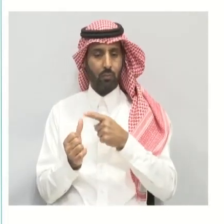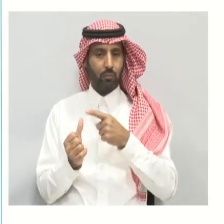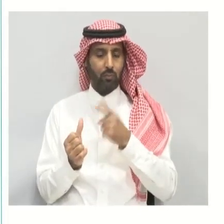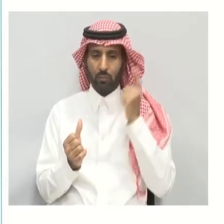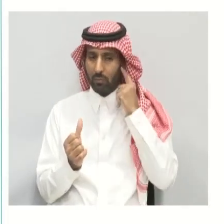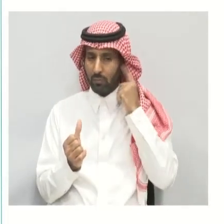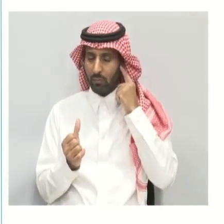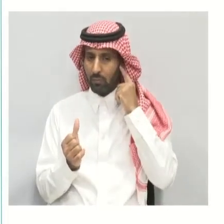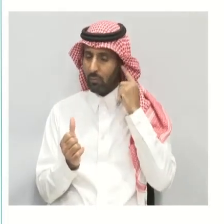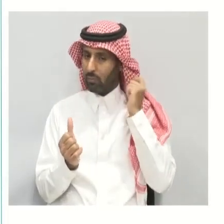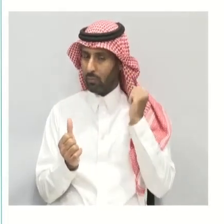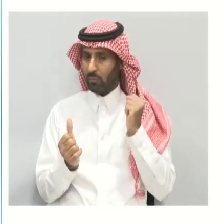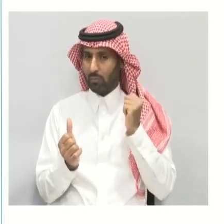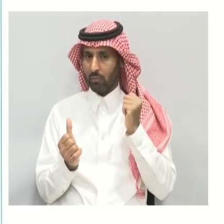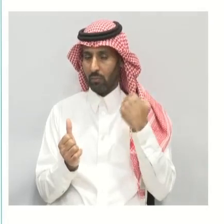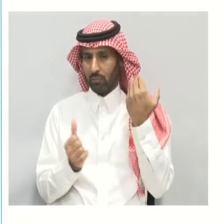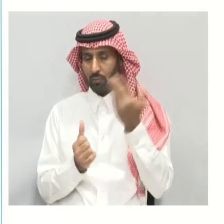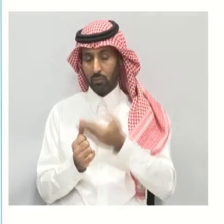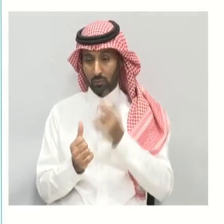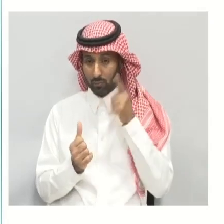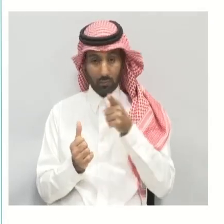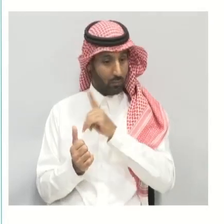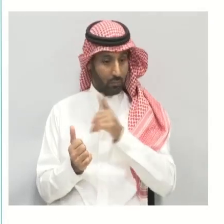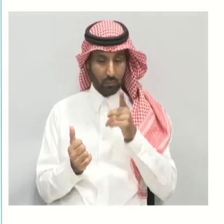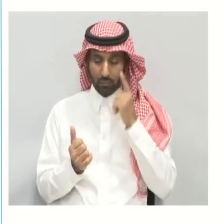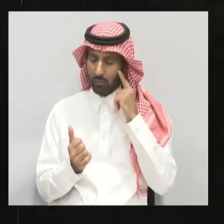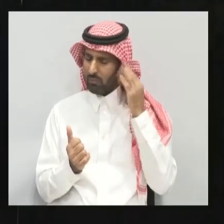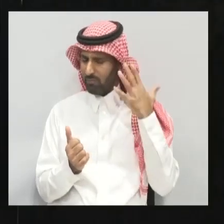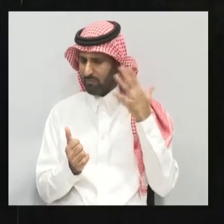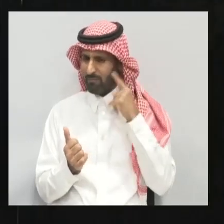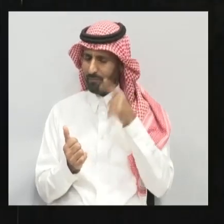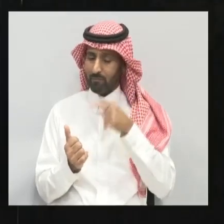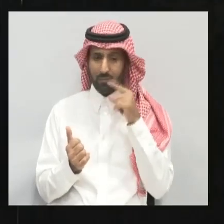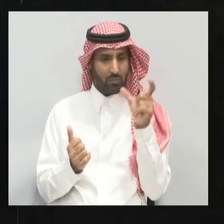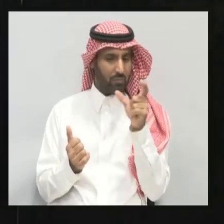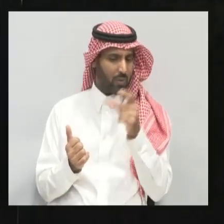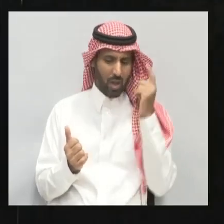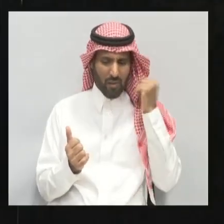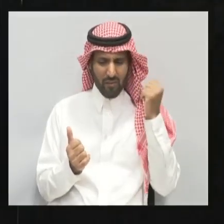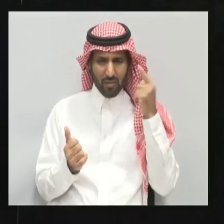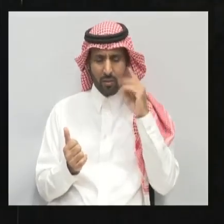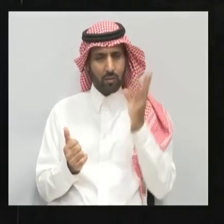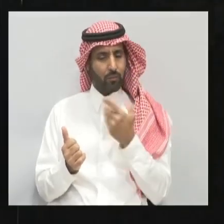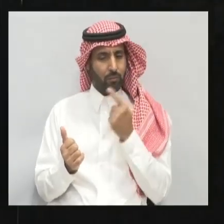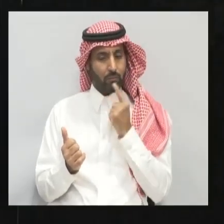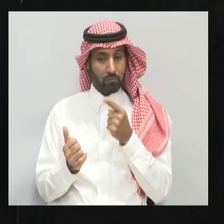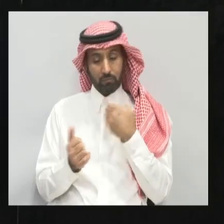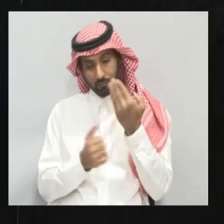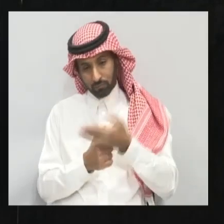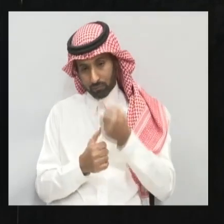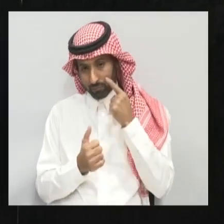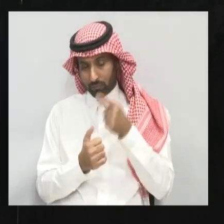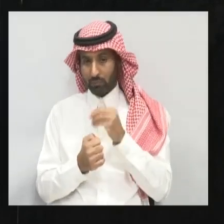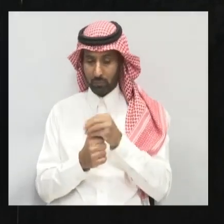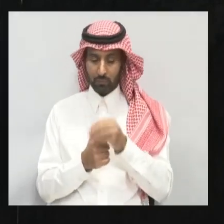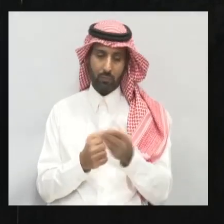to listen for listening. And you don't have to worry if there is a word that you don't understand. We will understand